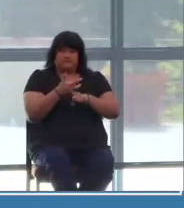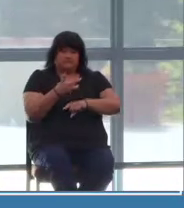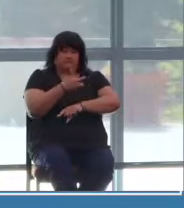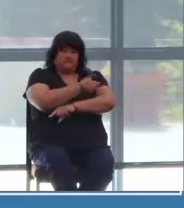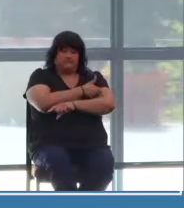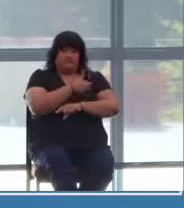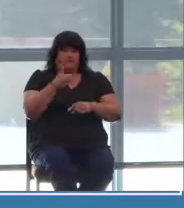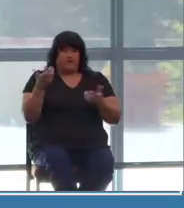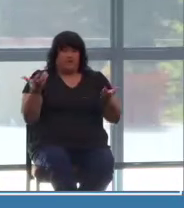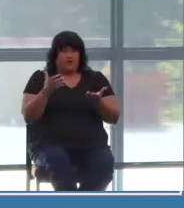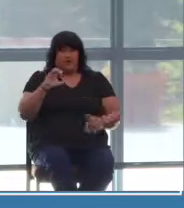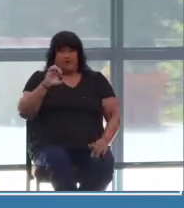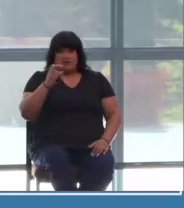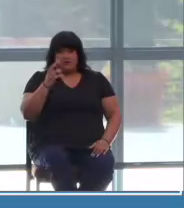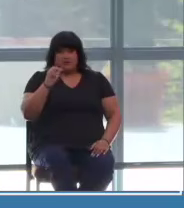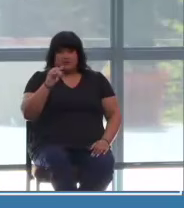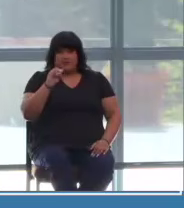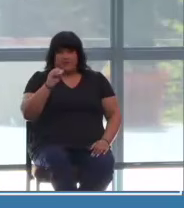costochondral margins.